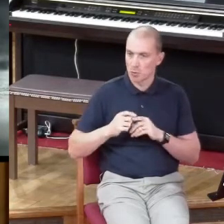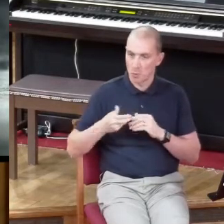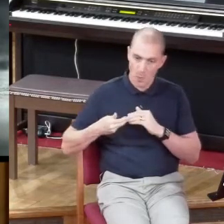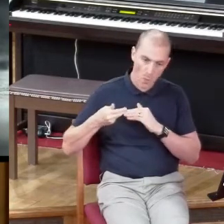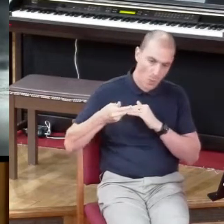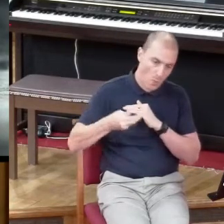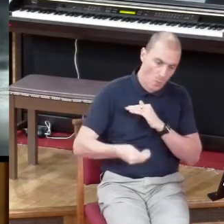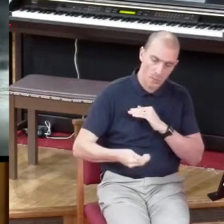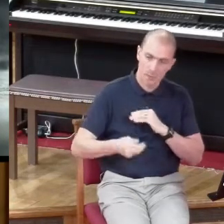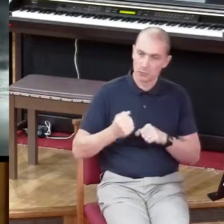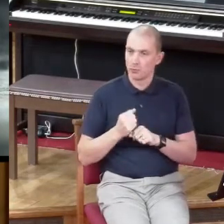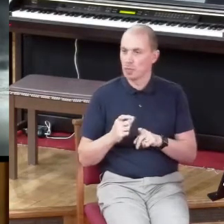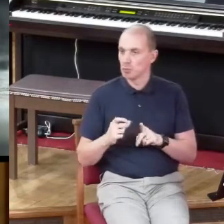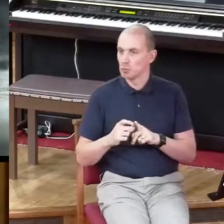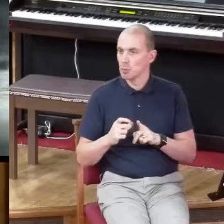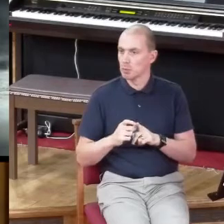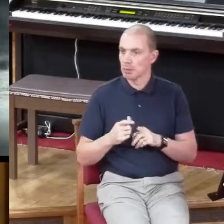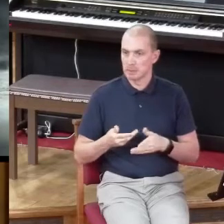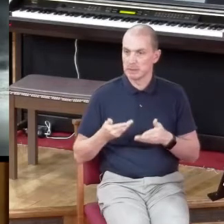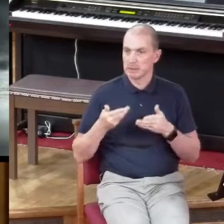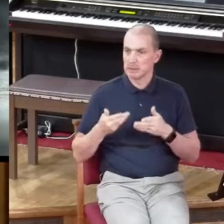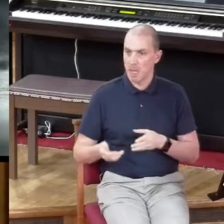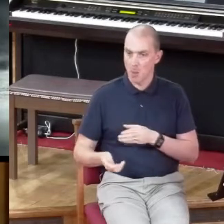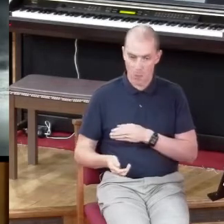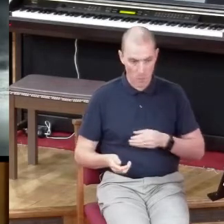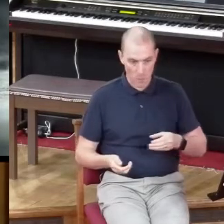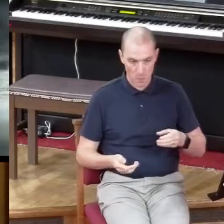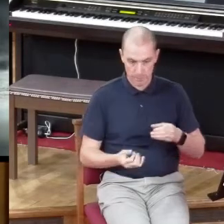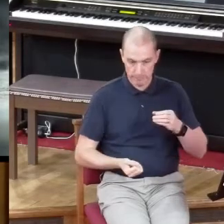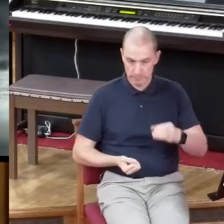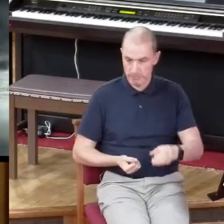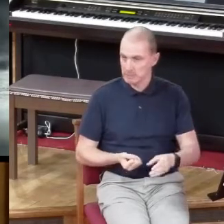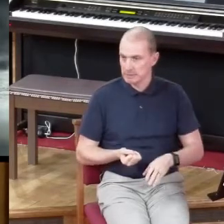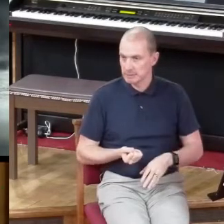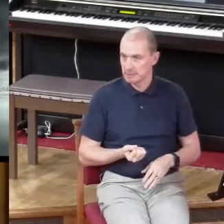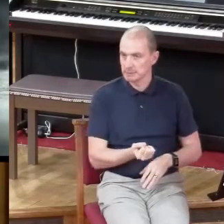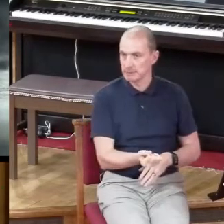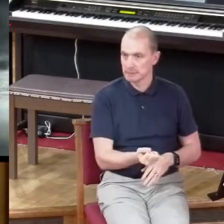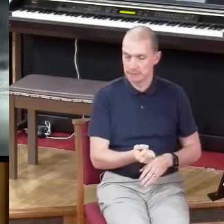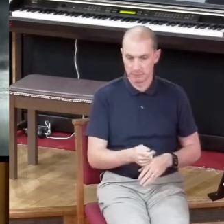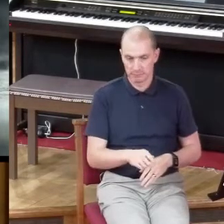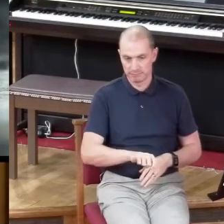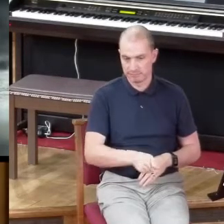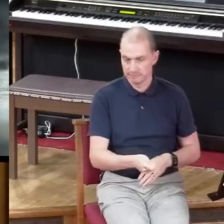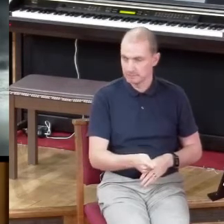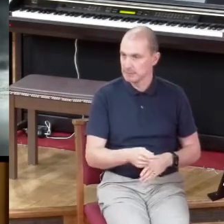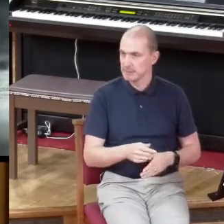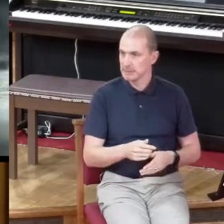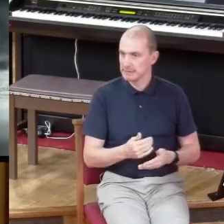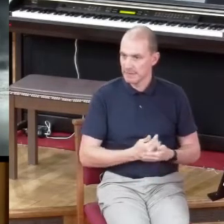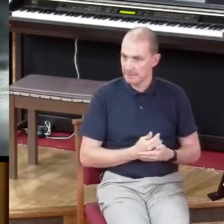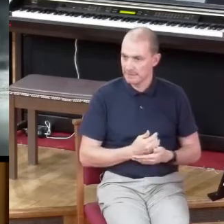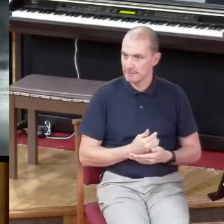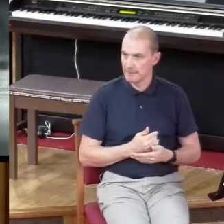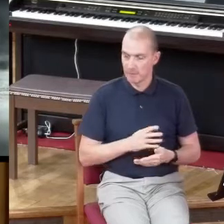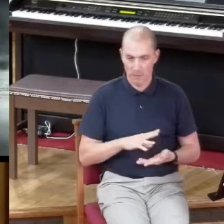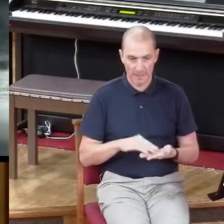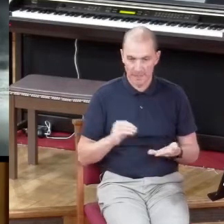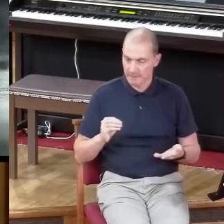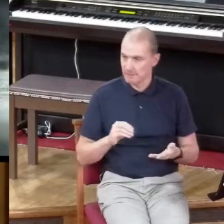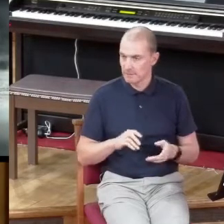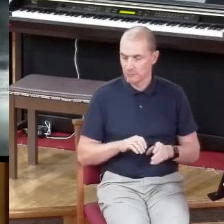granddaughter. But for now, you keep it safe, and you look after it. And you make sure it's not stolen